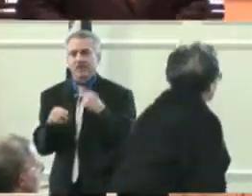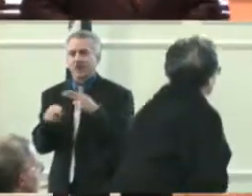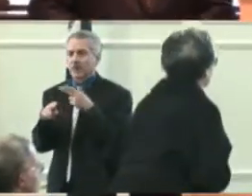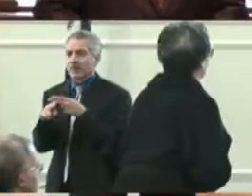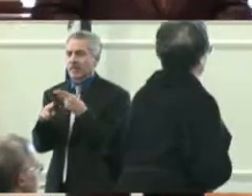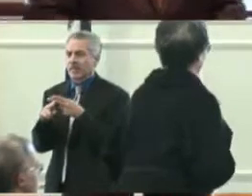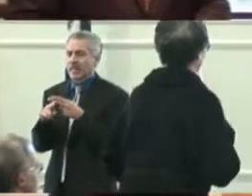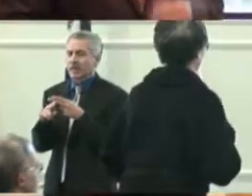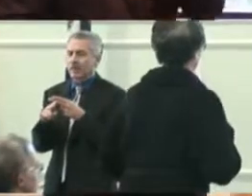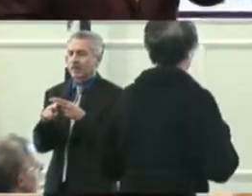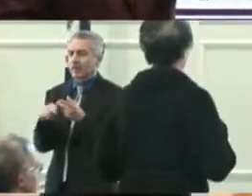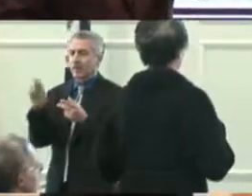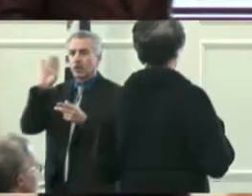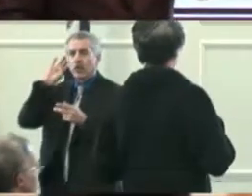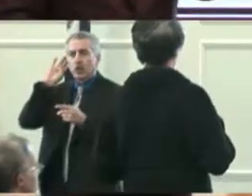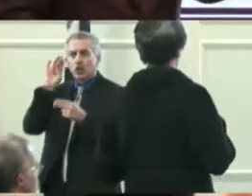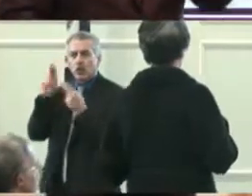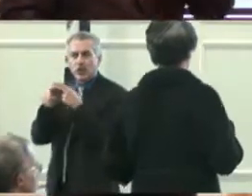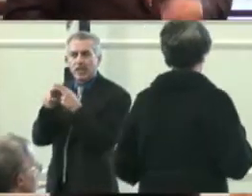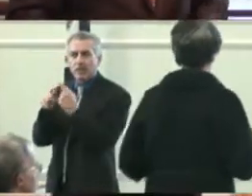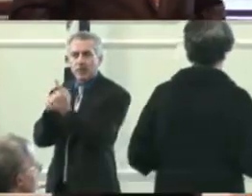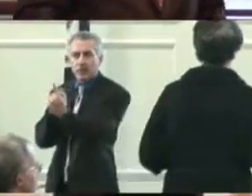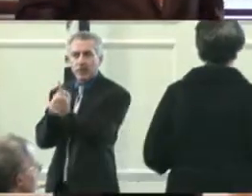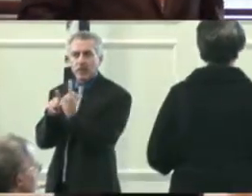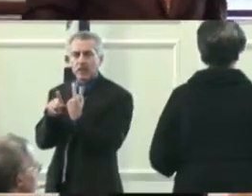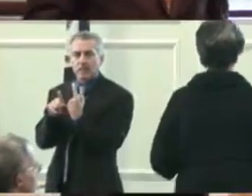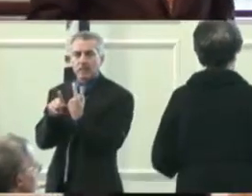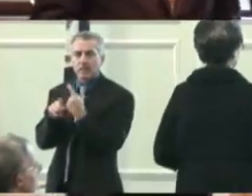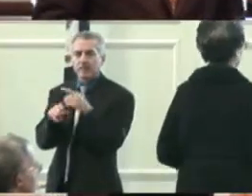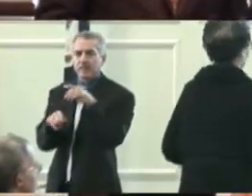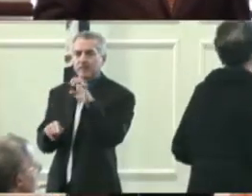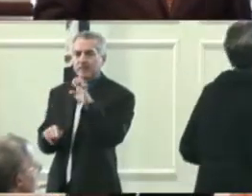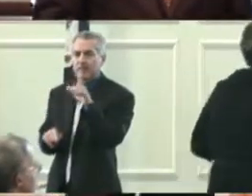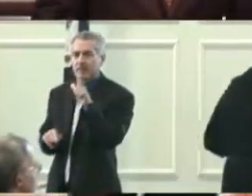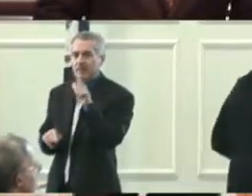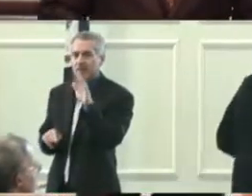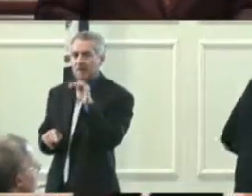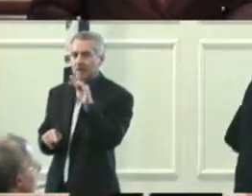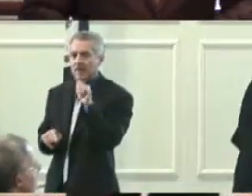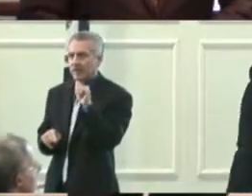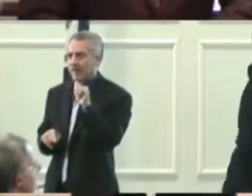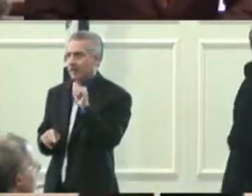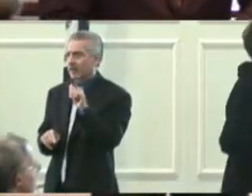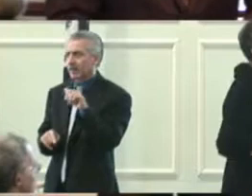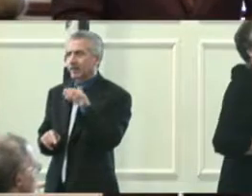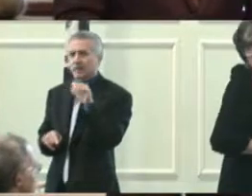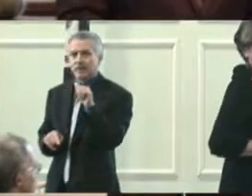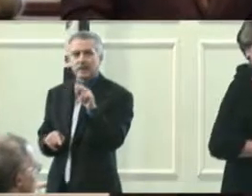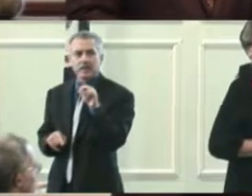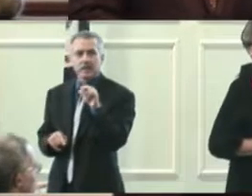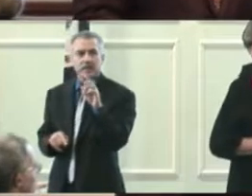Here, come on up. If you're not, don't worry about it, obviously. Elna Anderson.